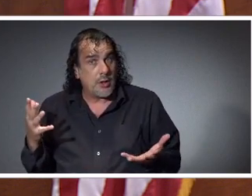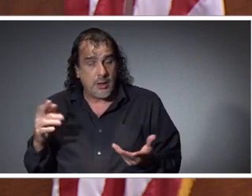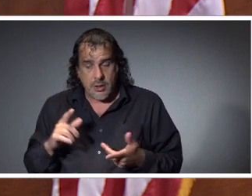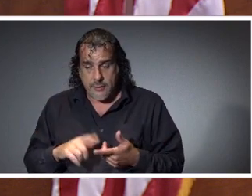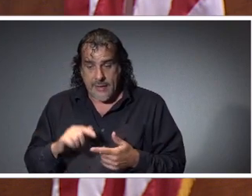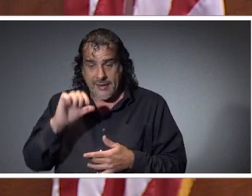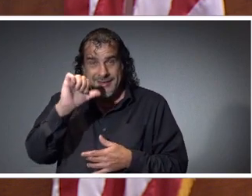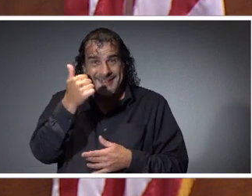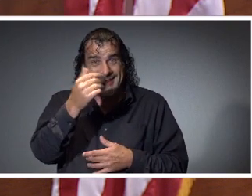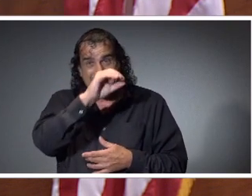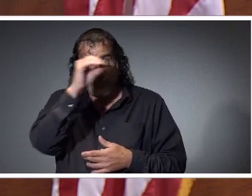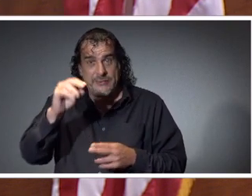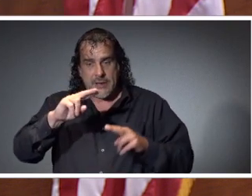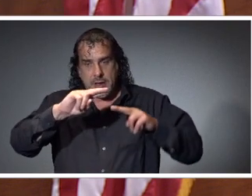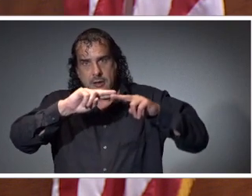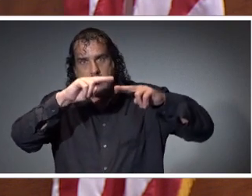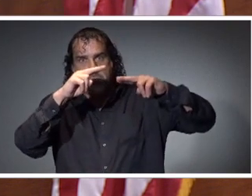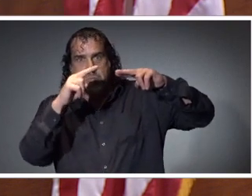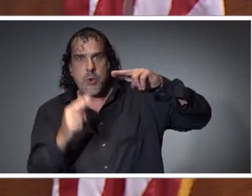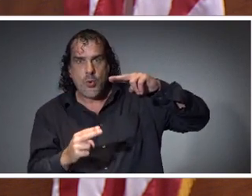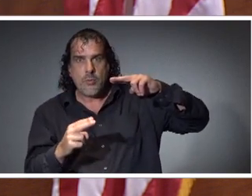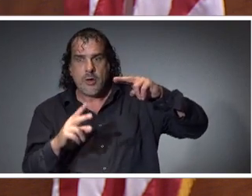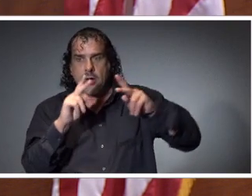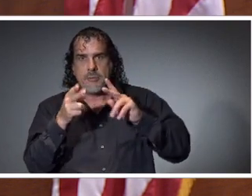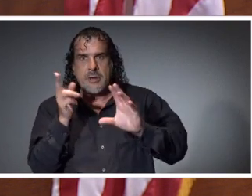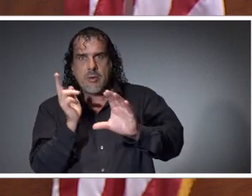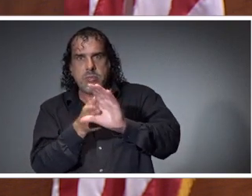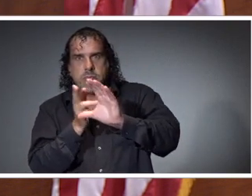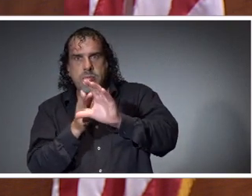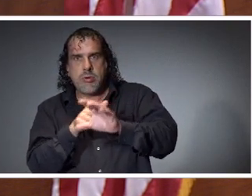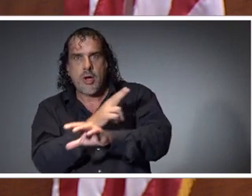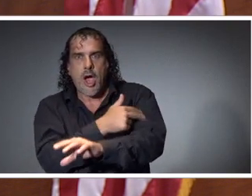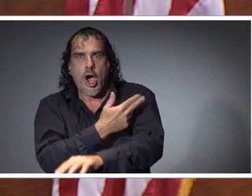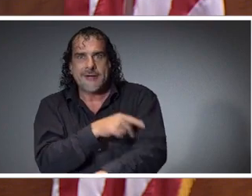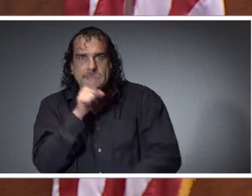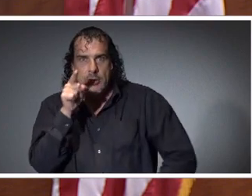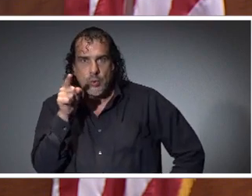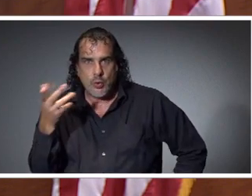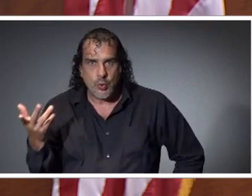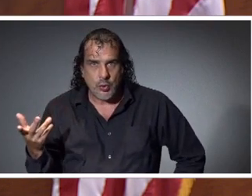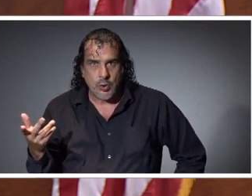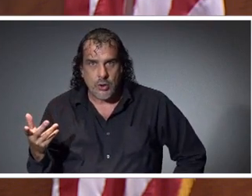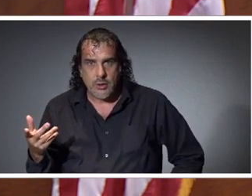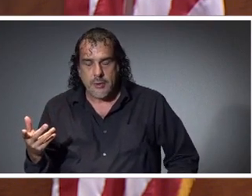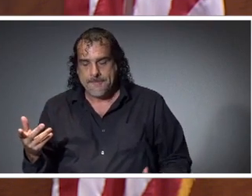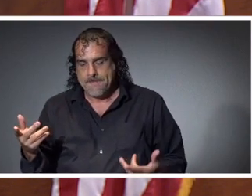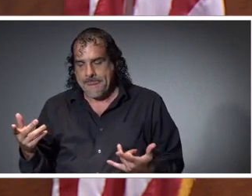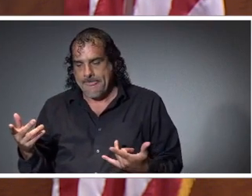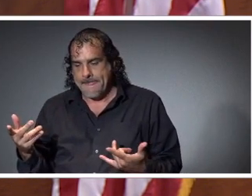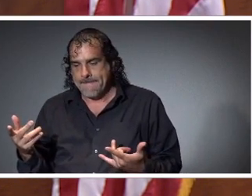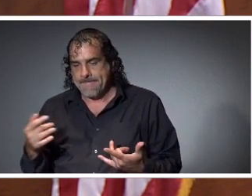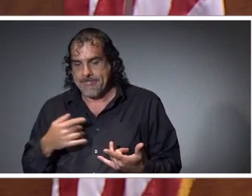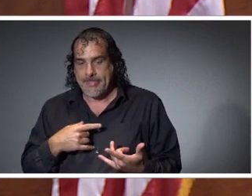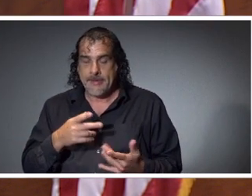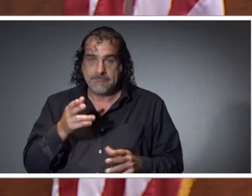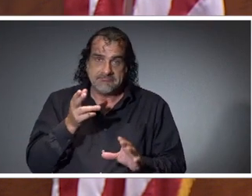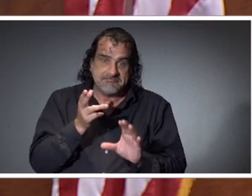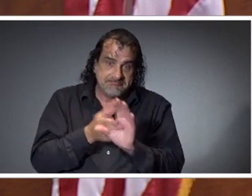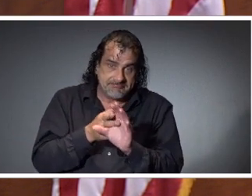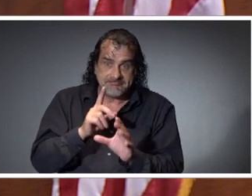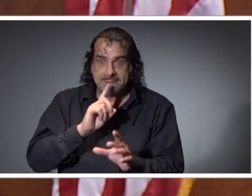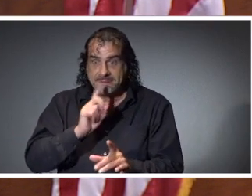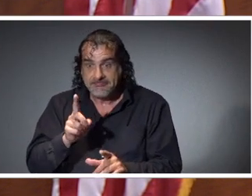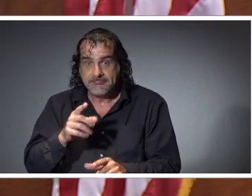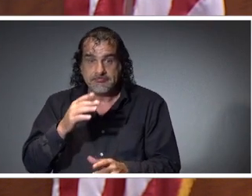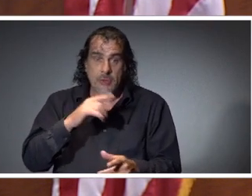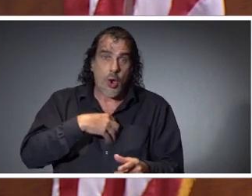a 10% decline in total hospitalizations of confirmed patients. If you add in confirmed plus suspected COVID illness